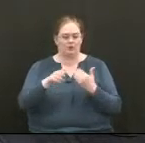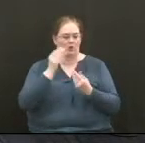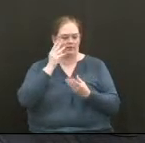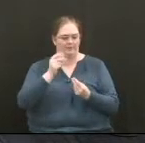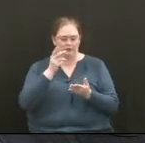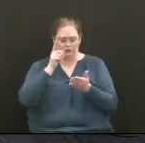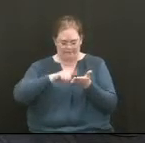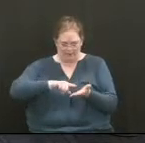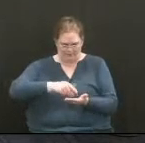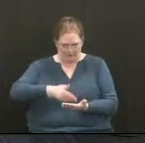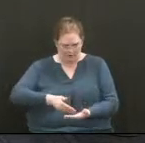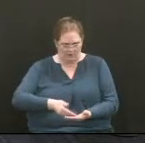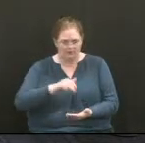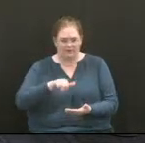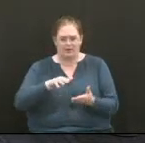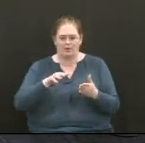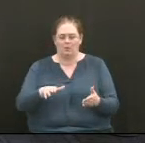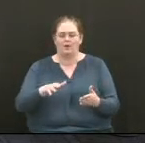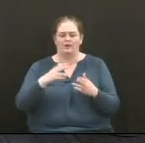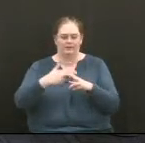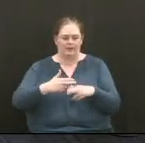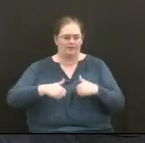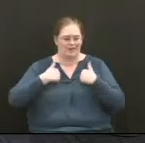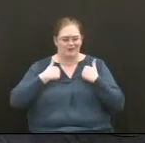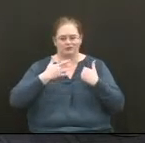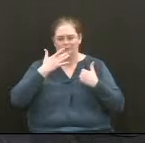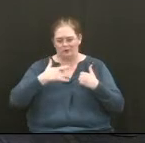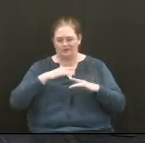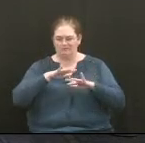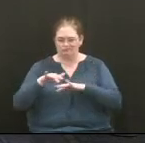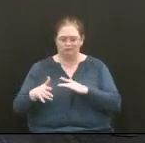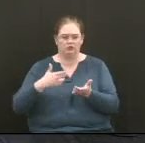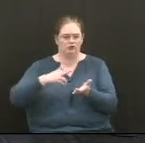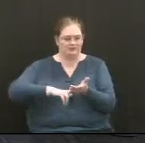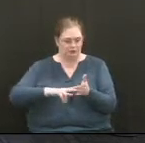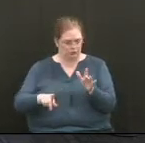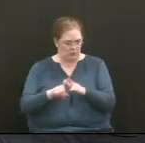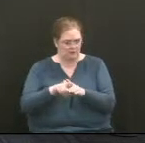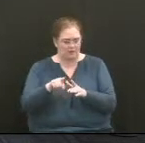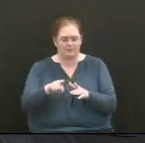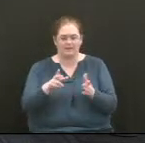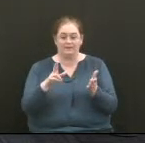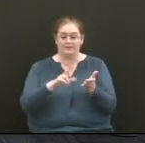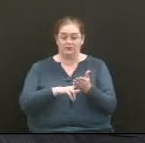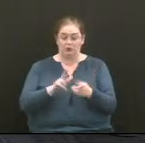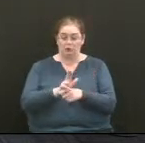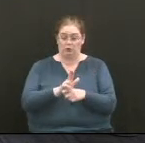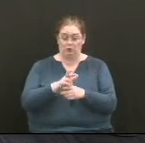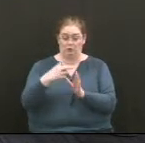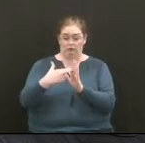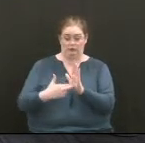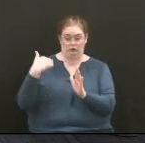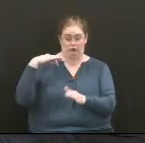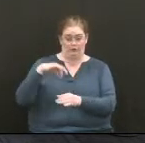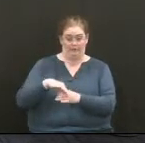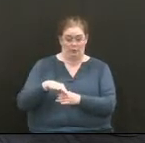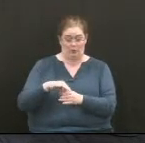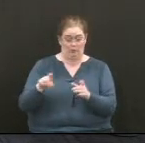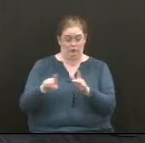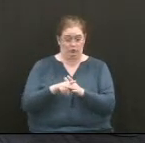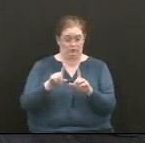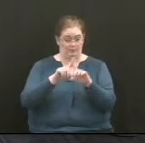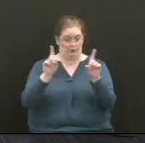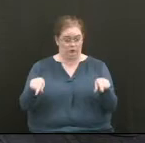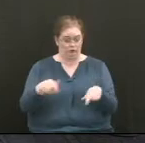is verified that way: name, address, date of birth, etc. Your signature shows up. The signature you use when you register to vote shows up